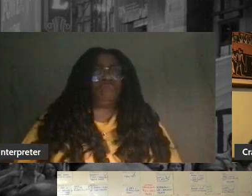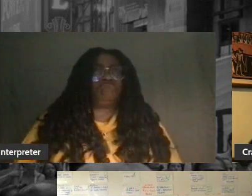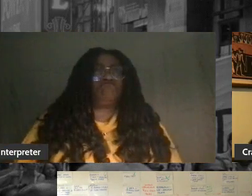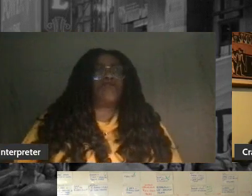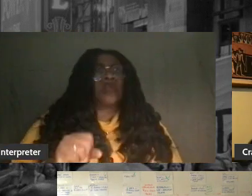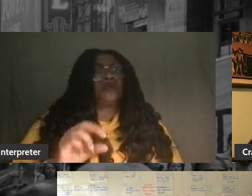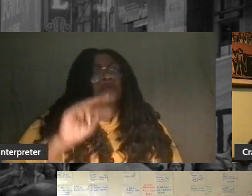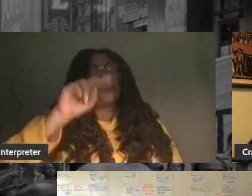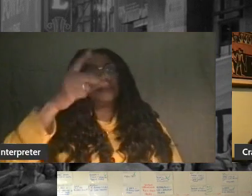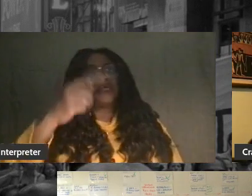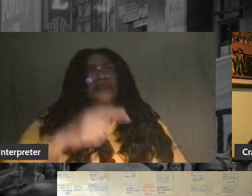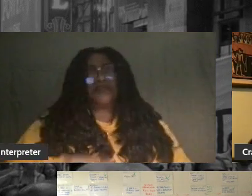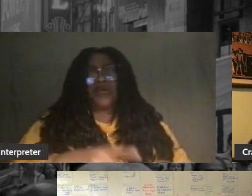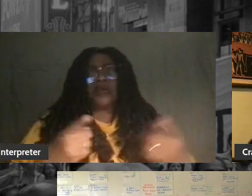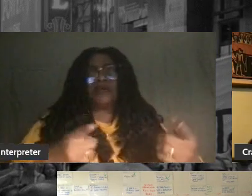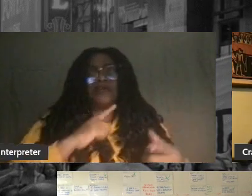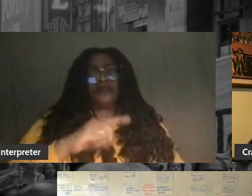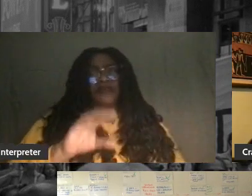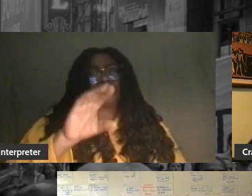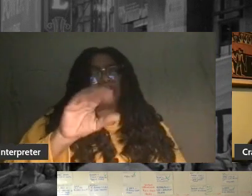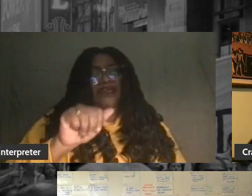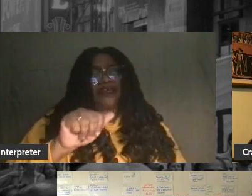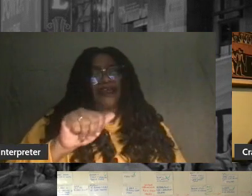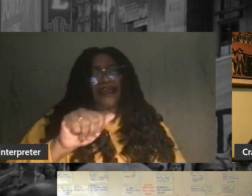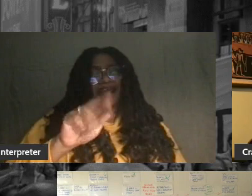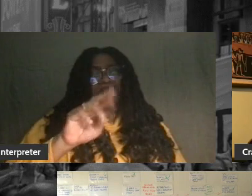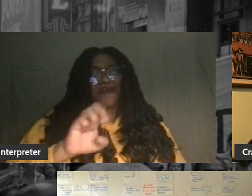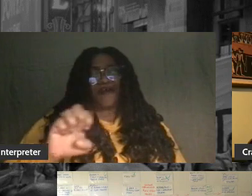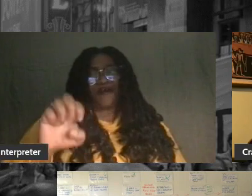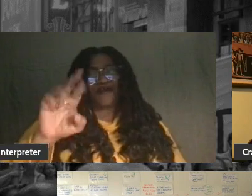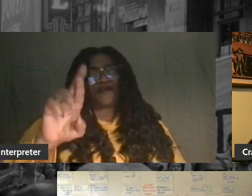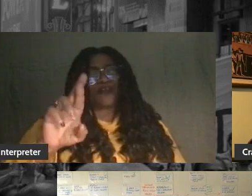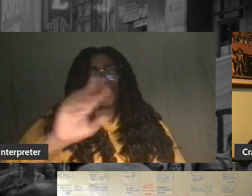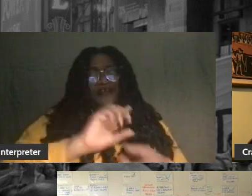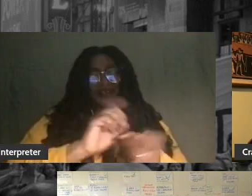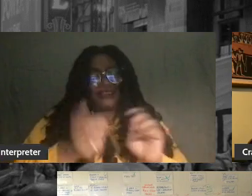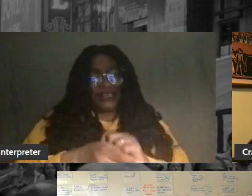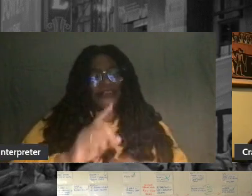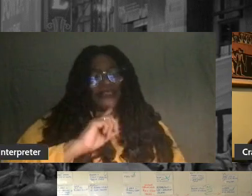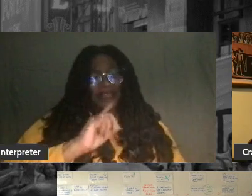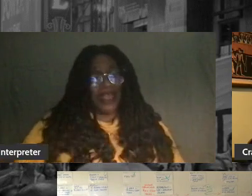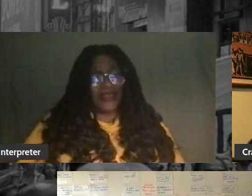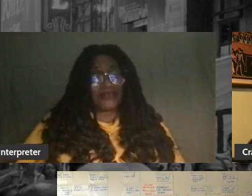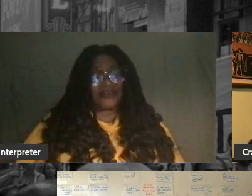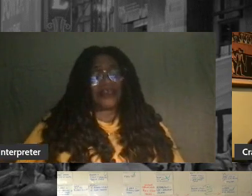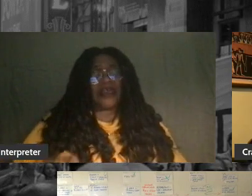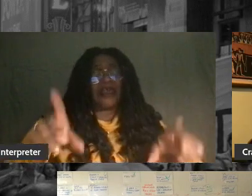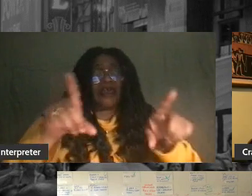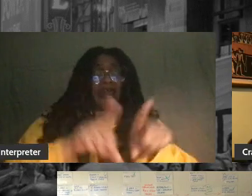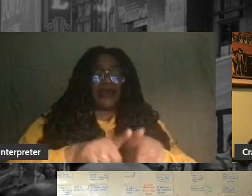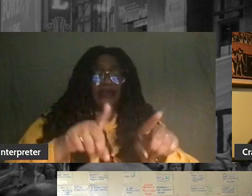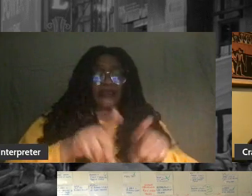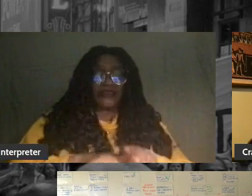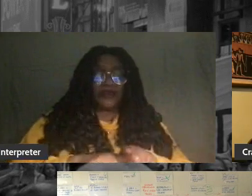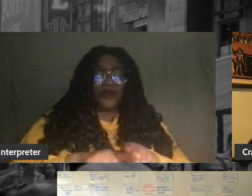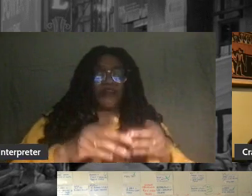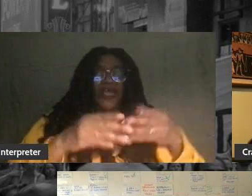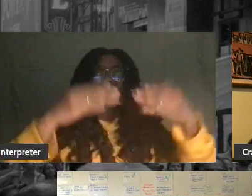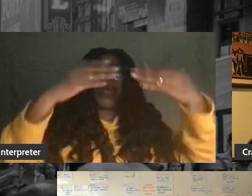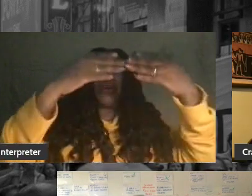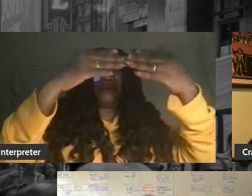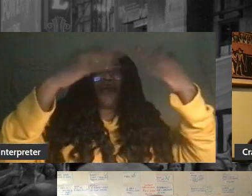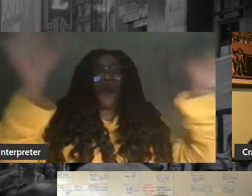The second time around has been career changing, actually. And he has opened a landscape